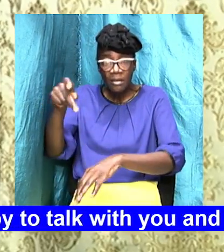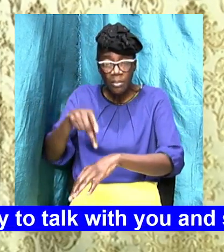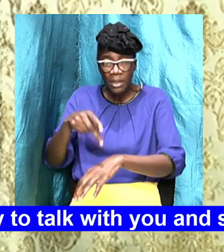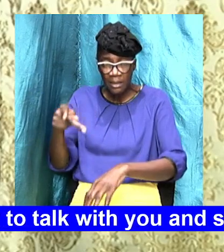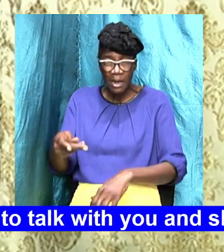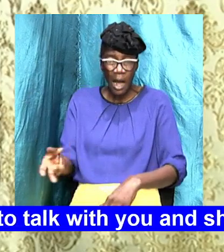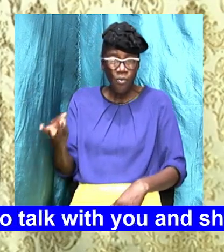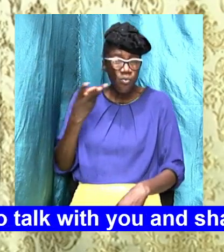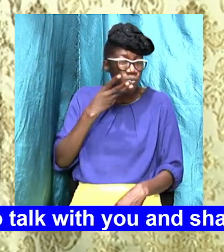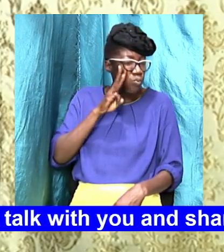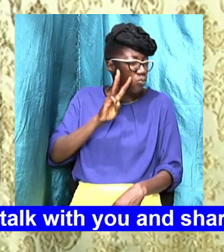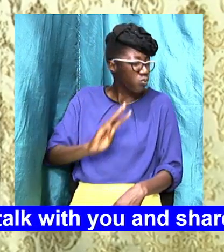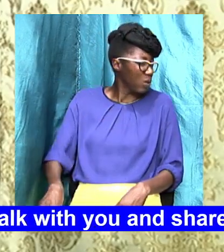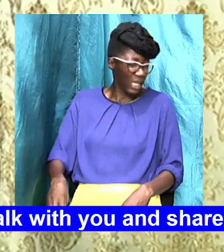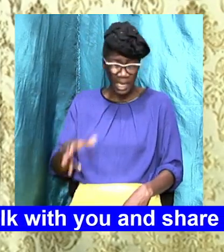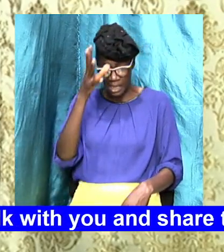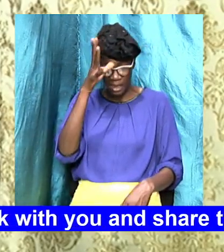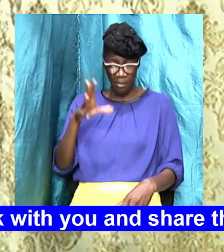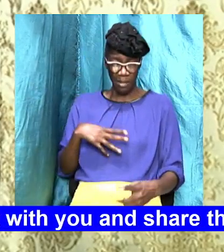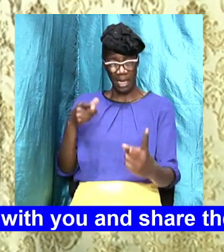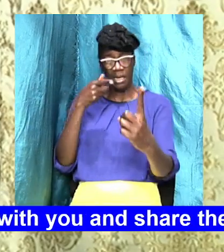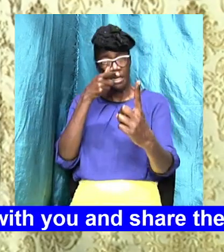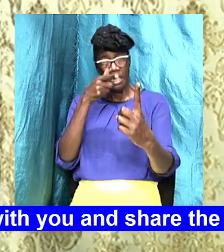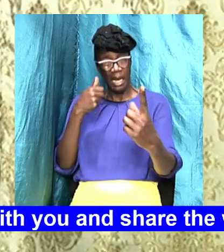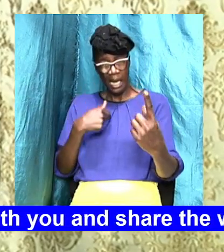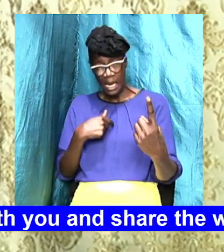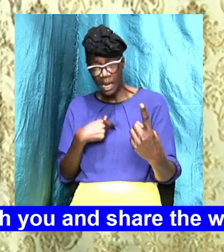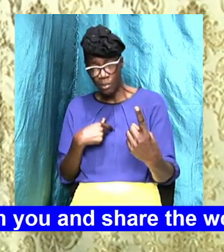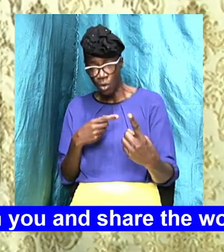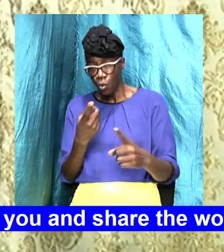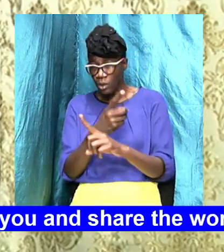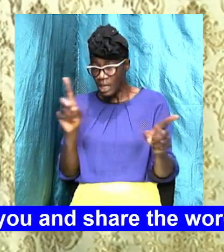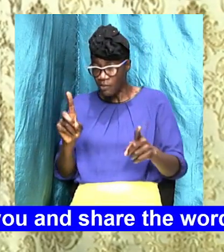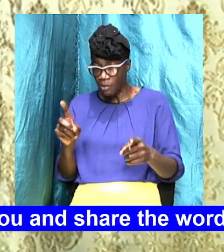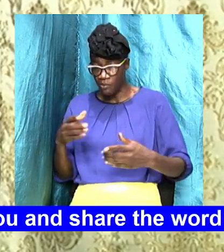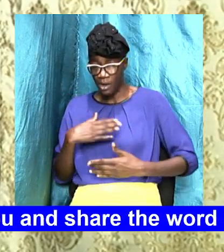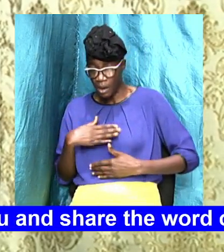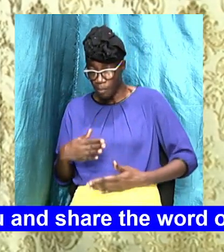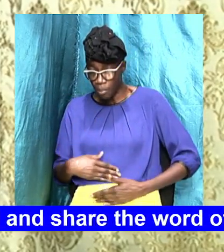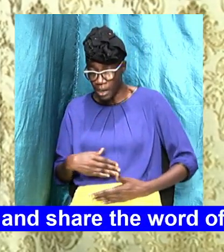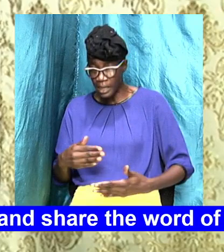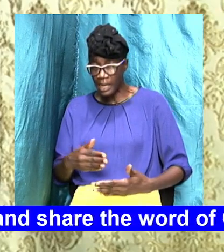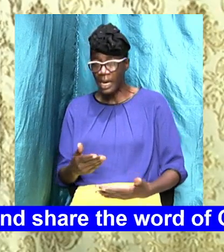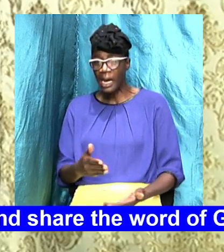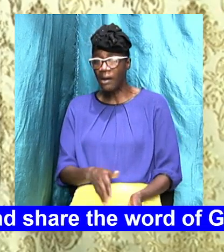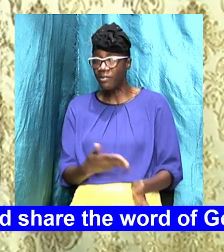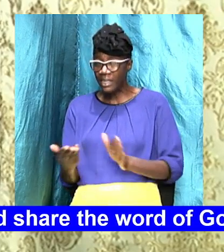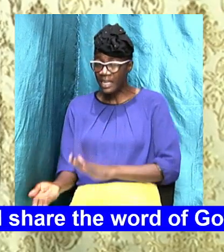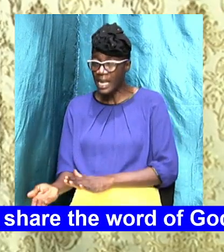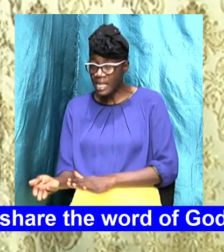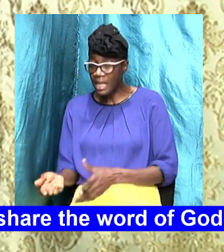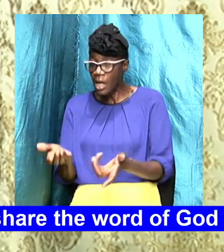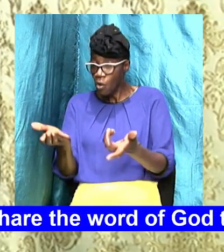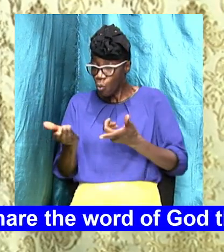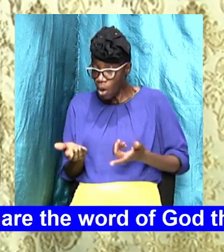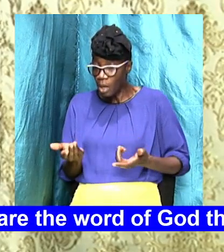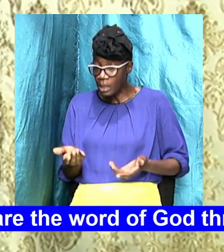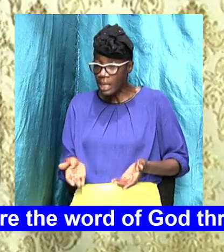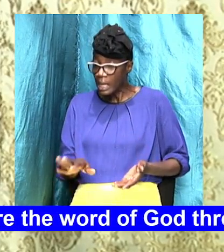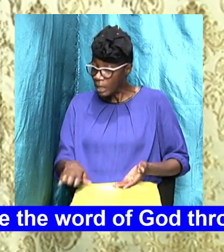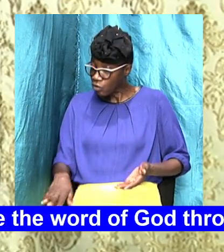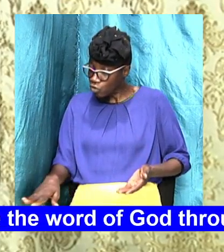man that I am, who shall deliver me from this body of death? But I want us to, as children of God, to have to